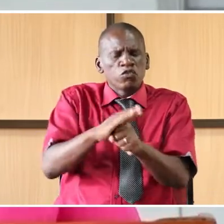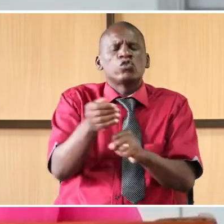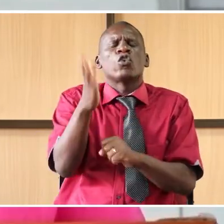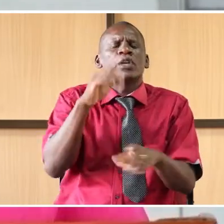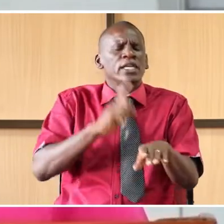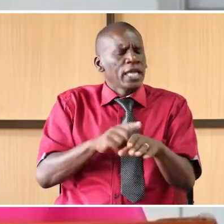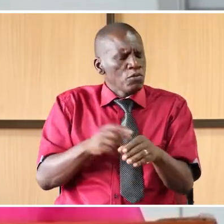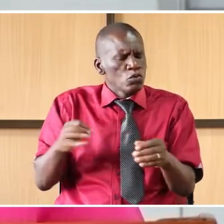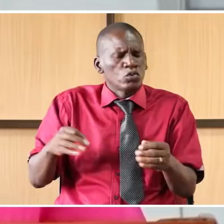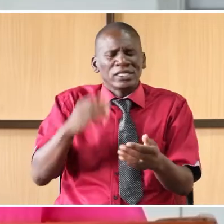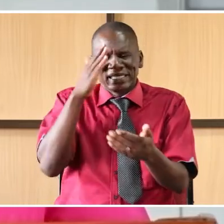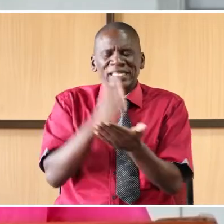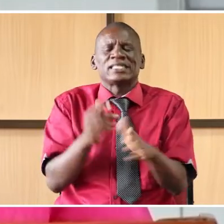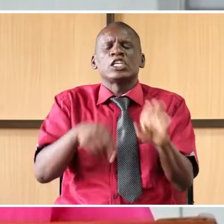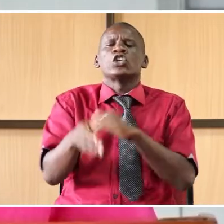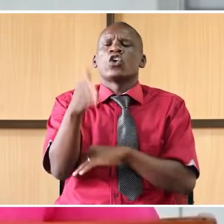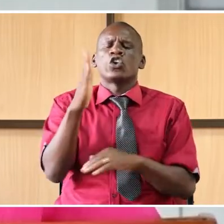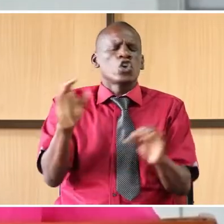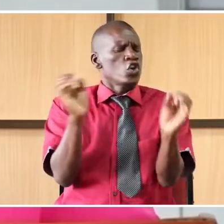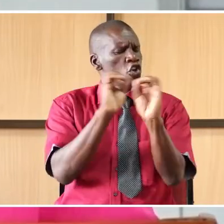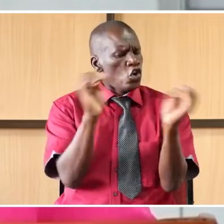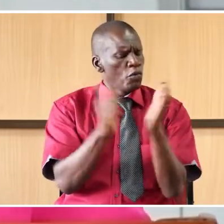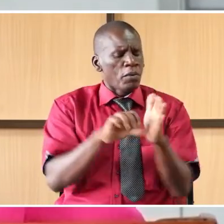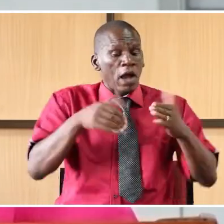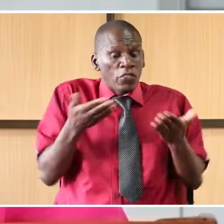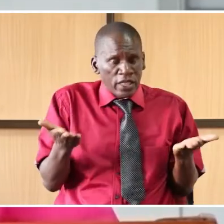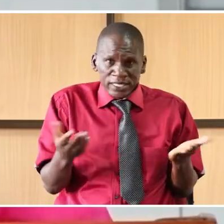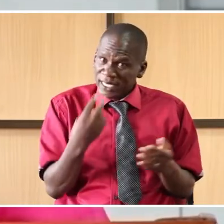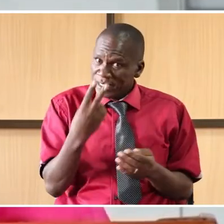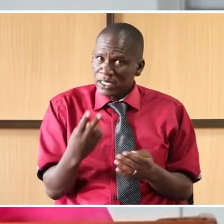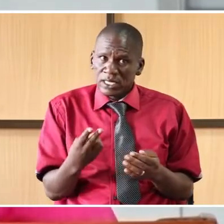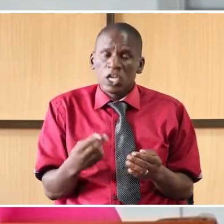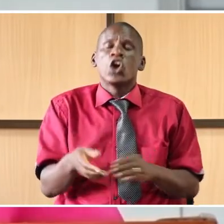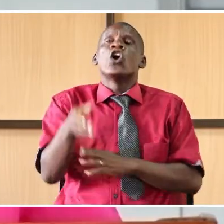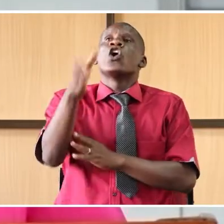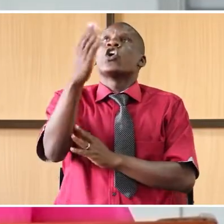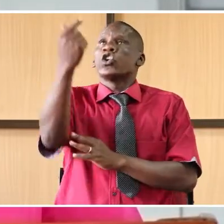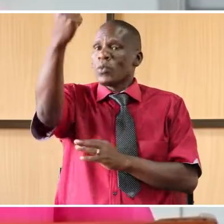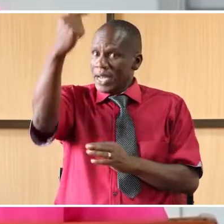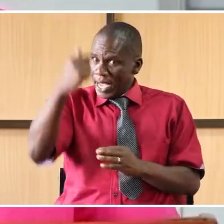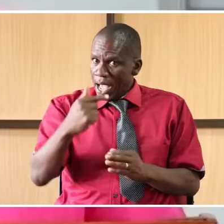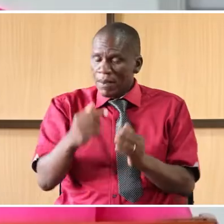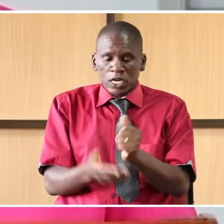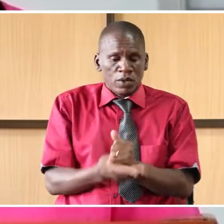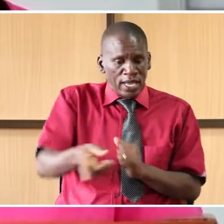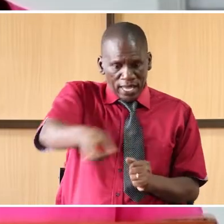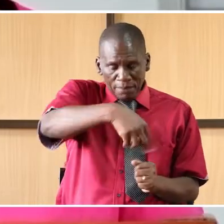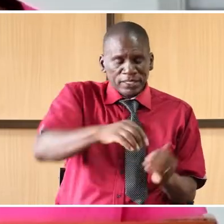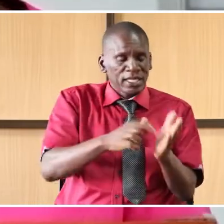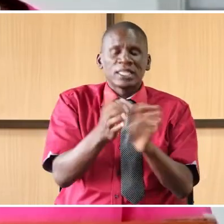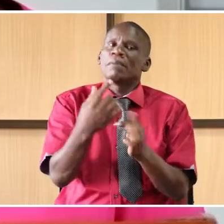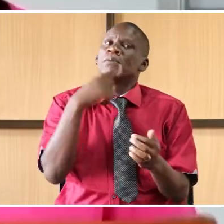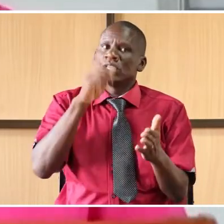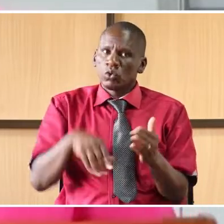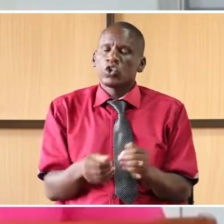we trust Him, it doesn't matter how things look like, He will come and help us. The